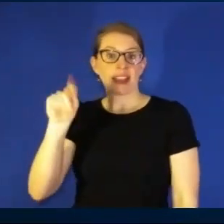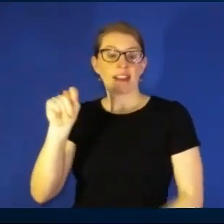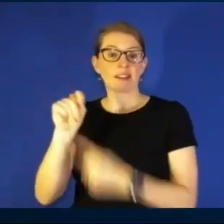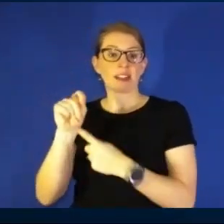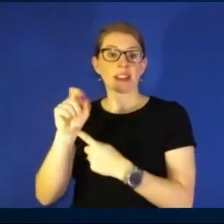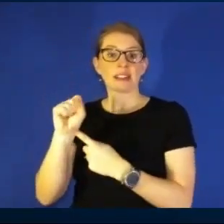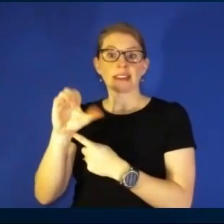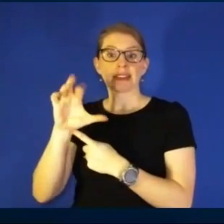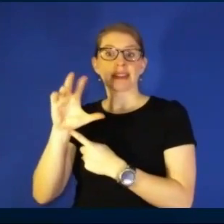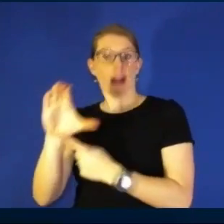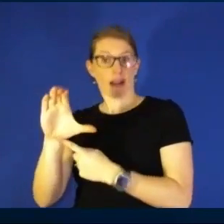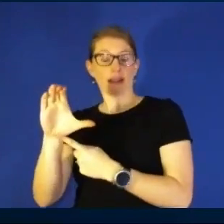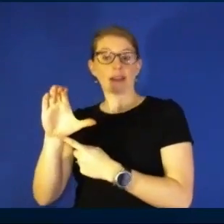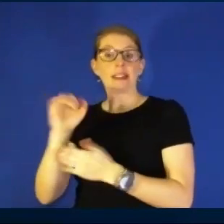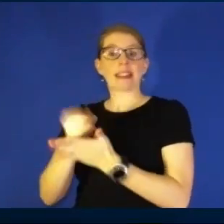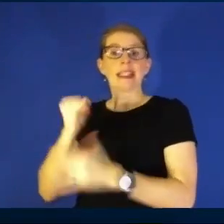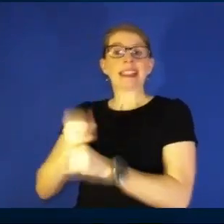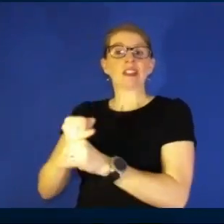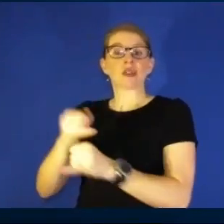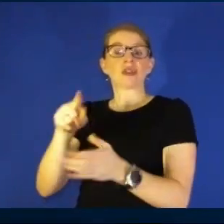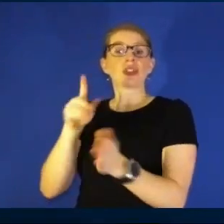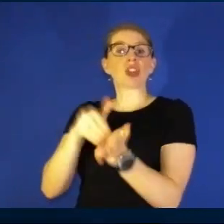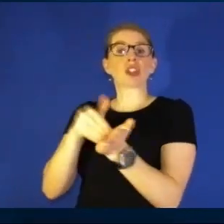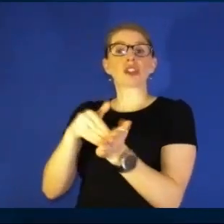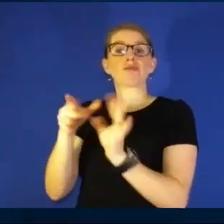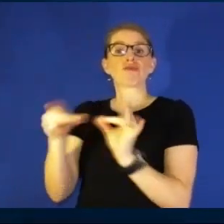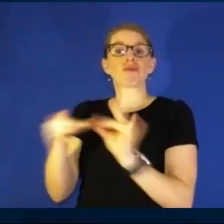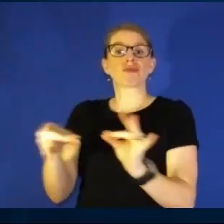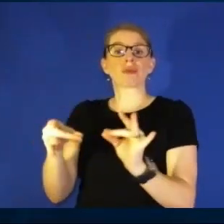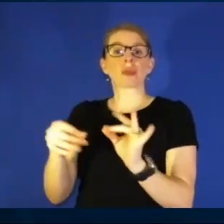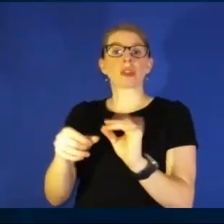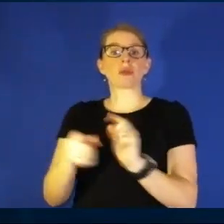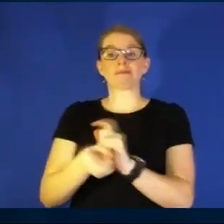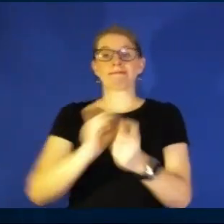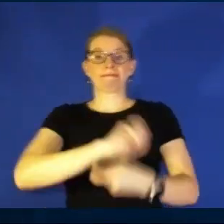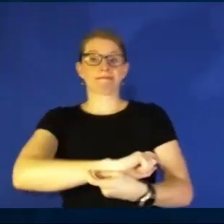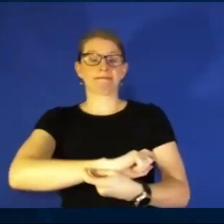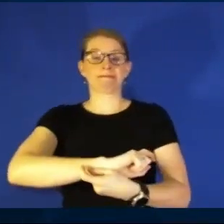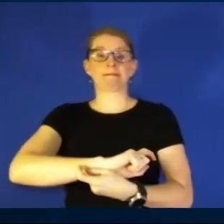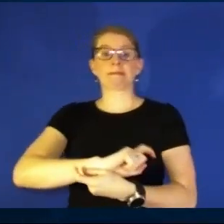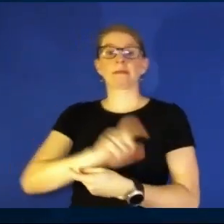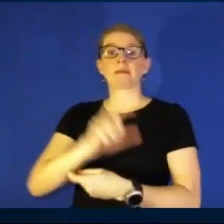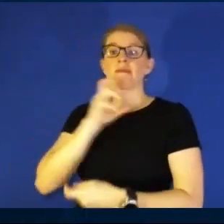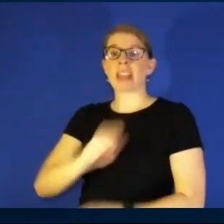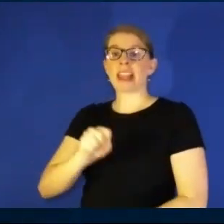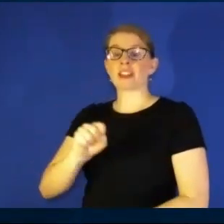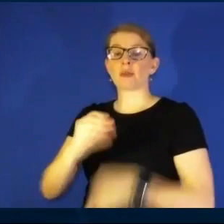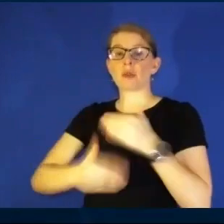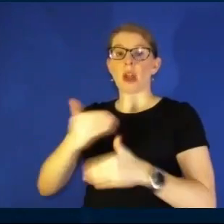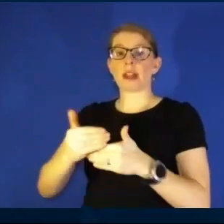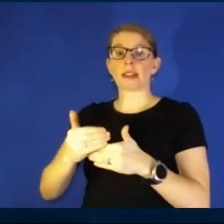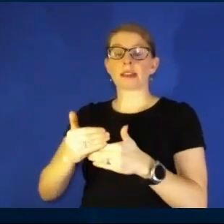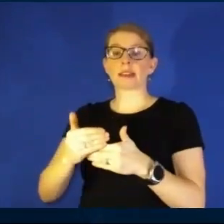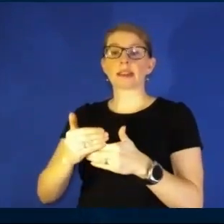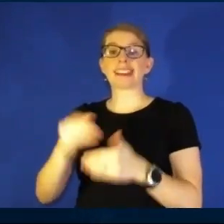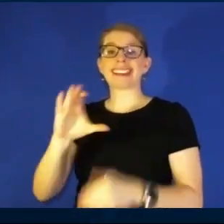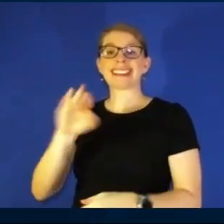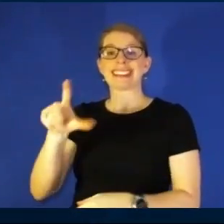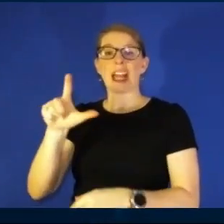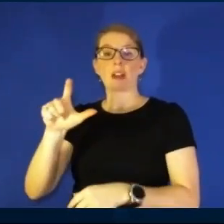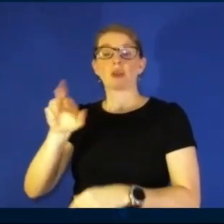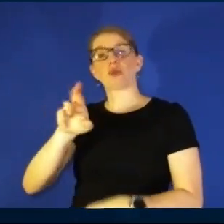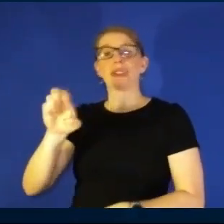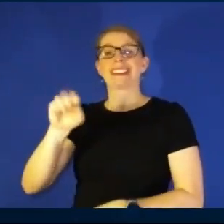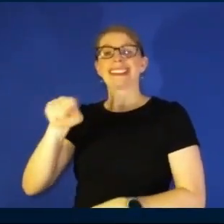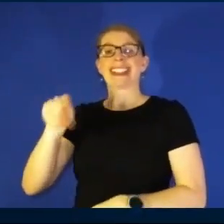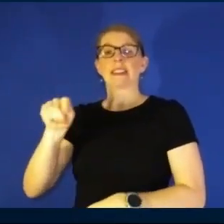say they're able to reverse the aging process by resetting cells to their youthful states. They say a series of